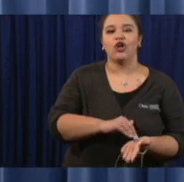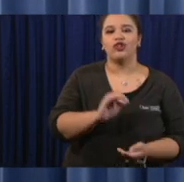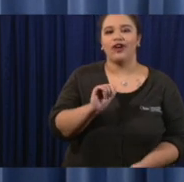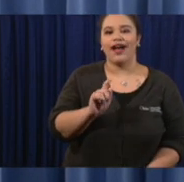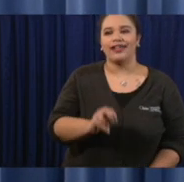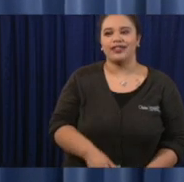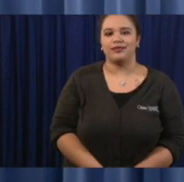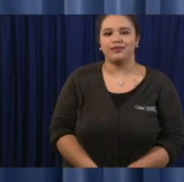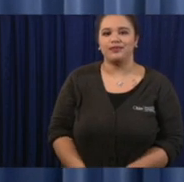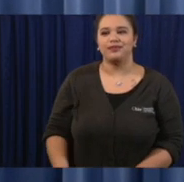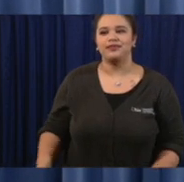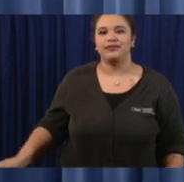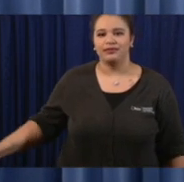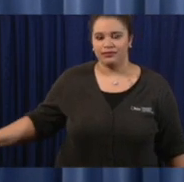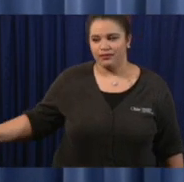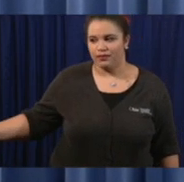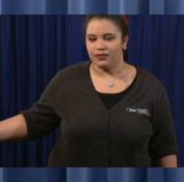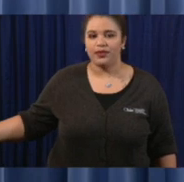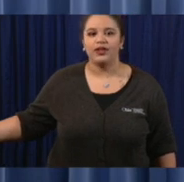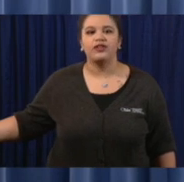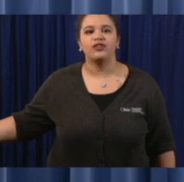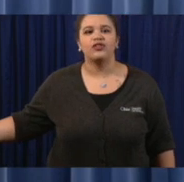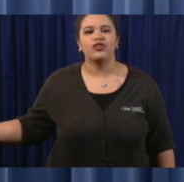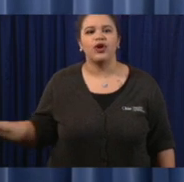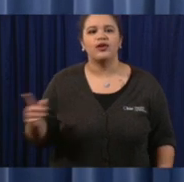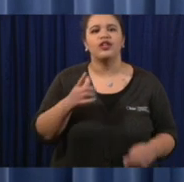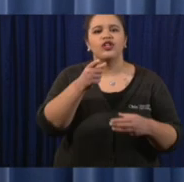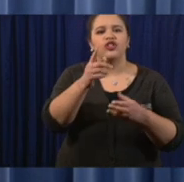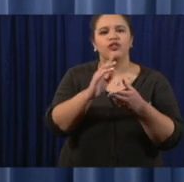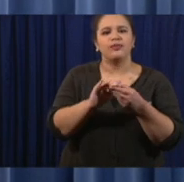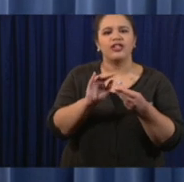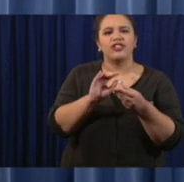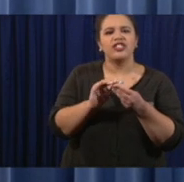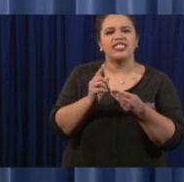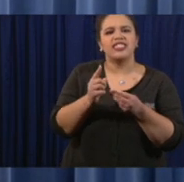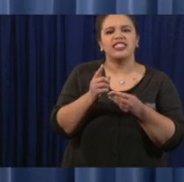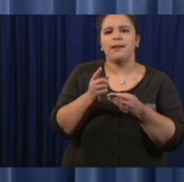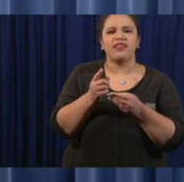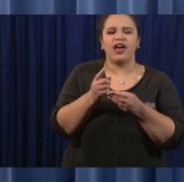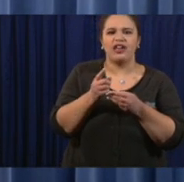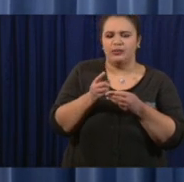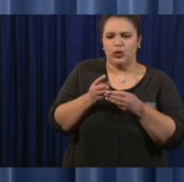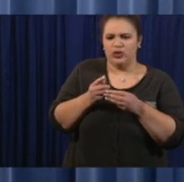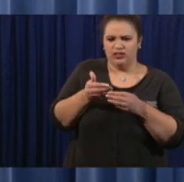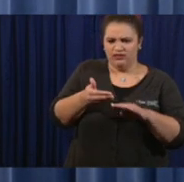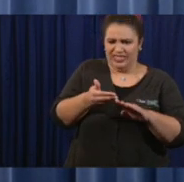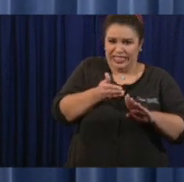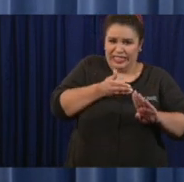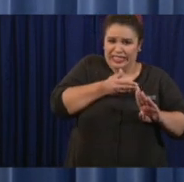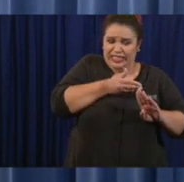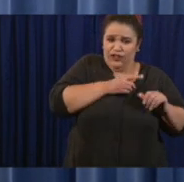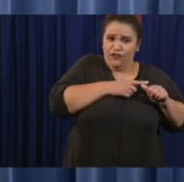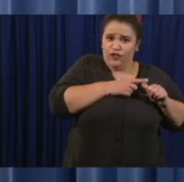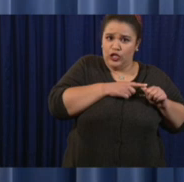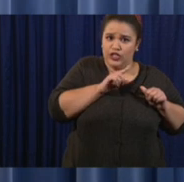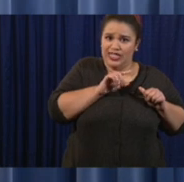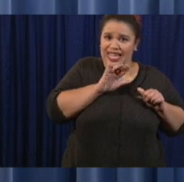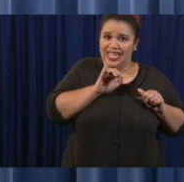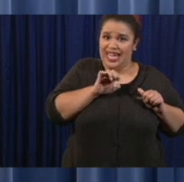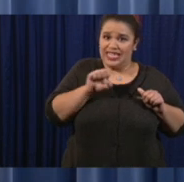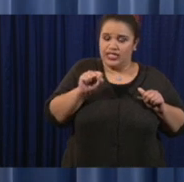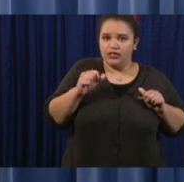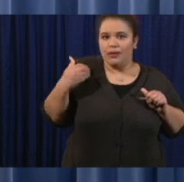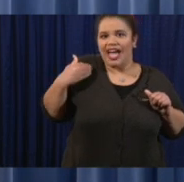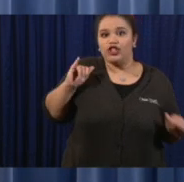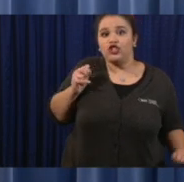a discovery about some of the earliest cases that go back to January, actually. Dr. Acton, what can you tell us about